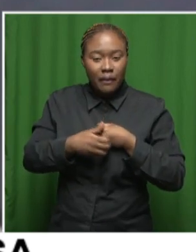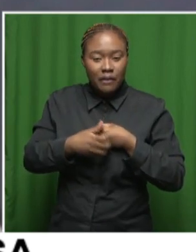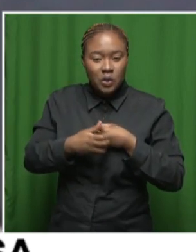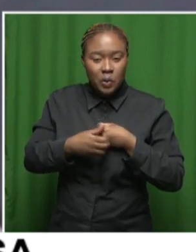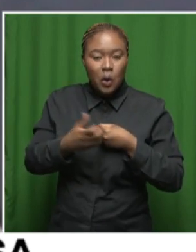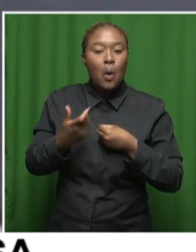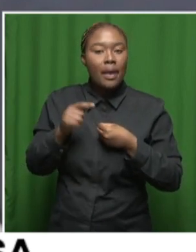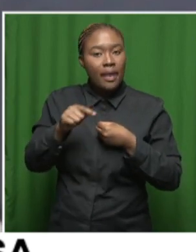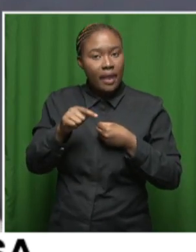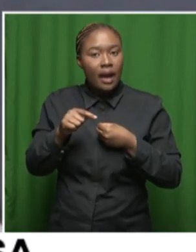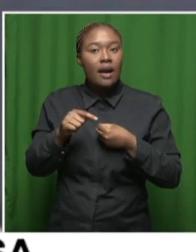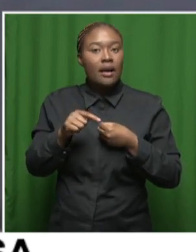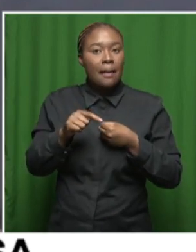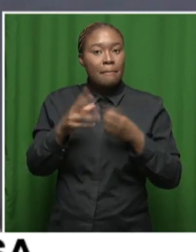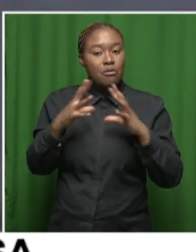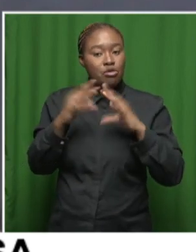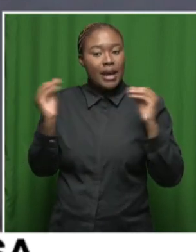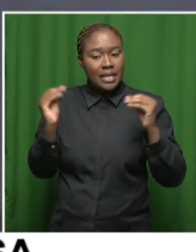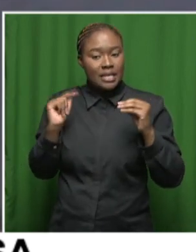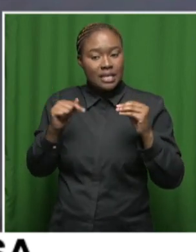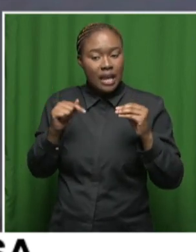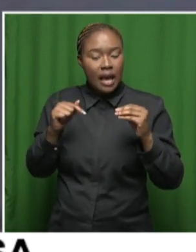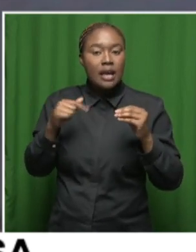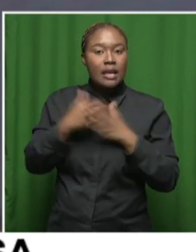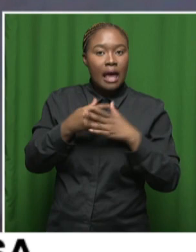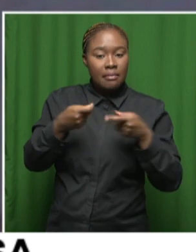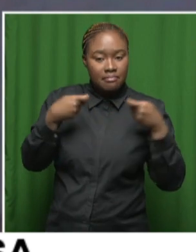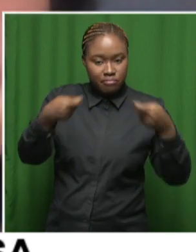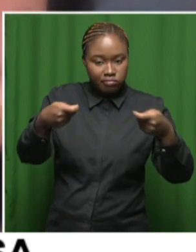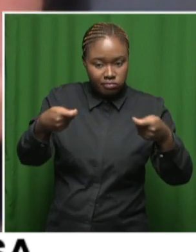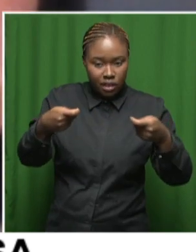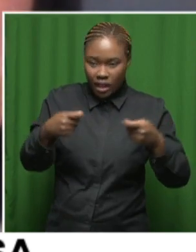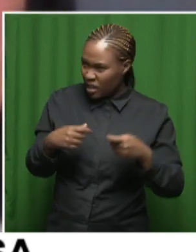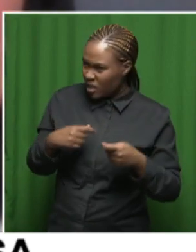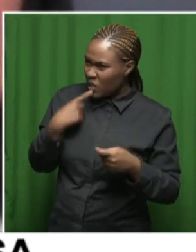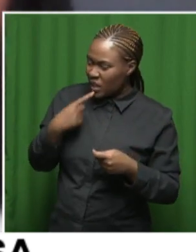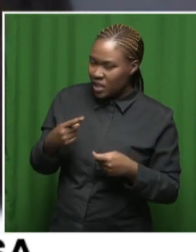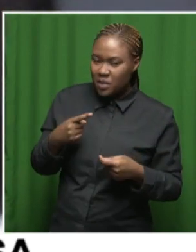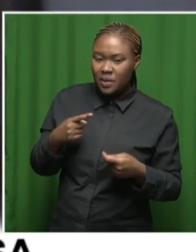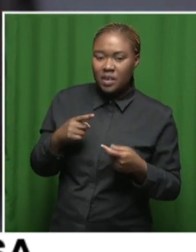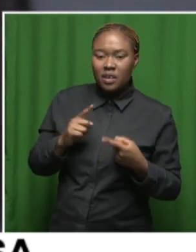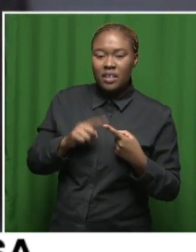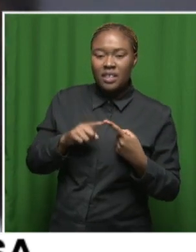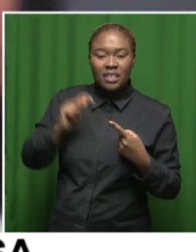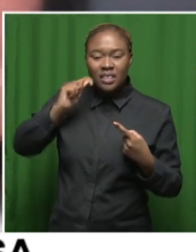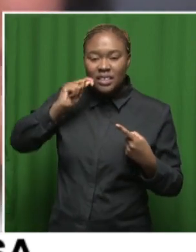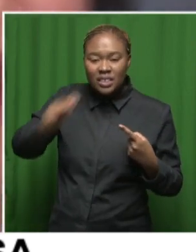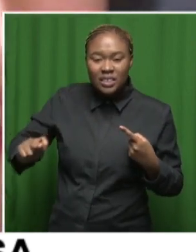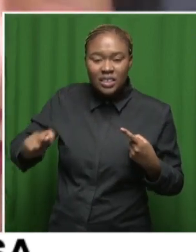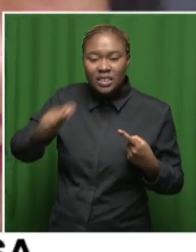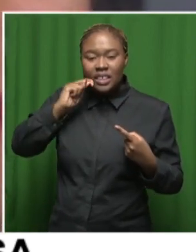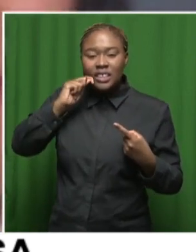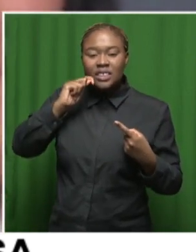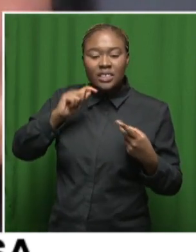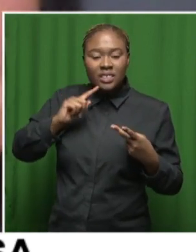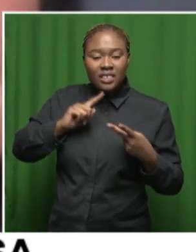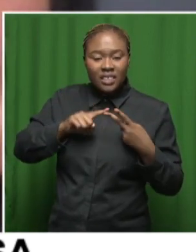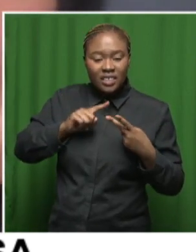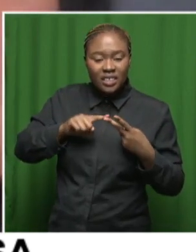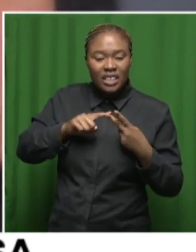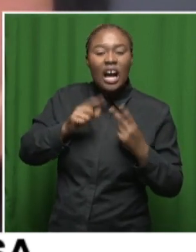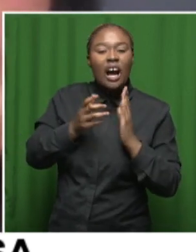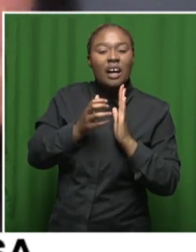go, So, yeah. Did you just mention sweet corn and biltong? Biltong and sweet corn. Okay.